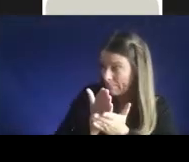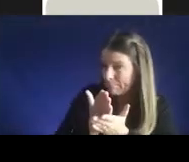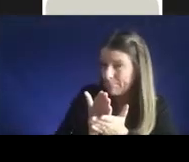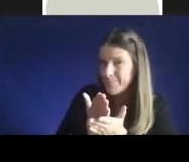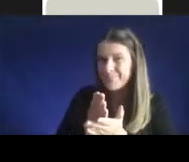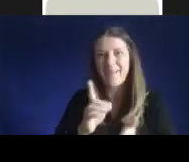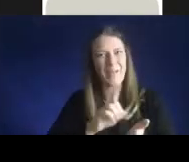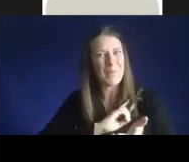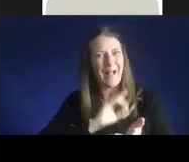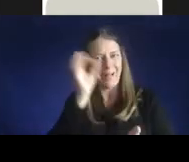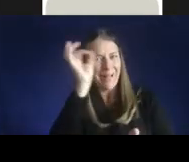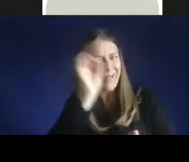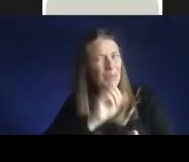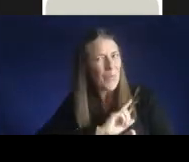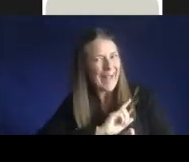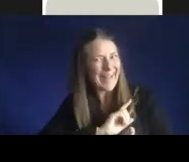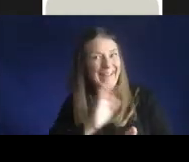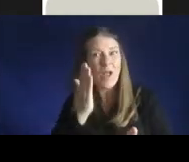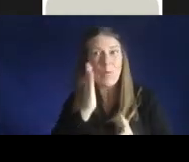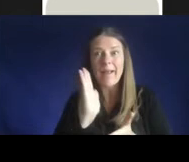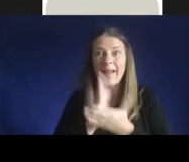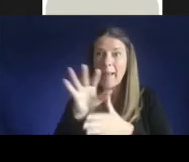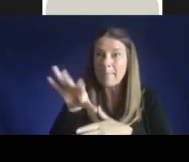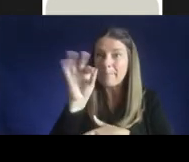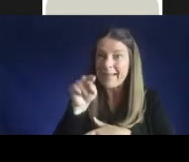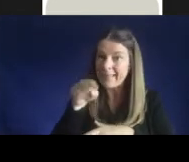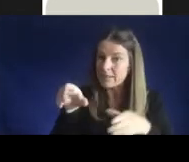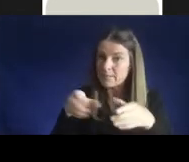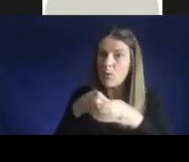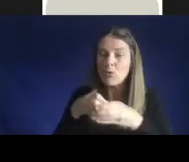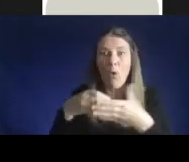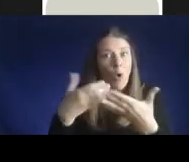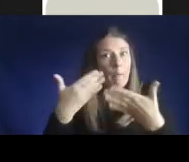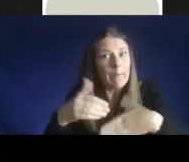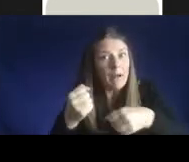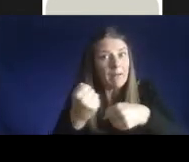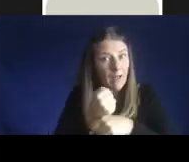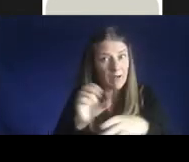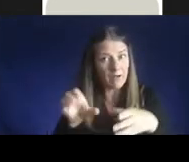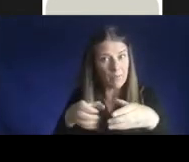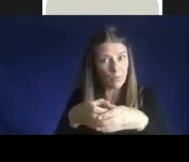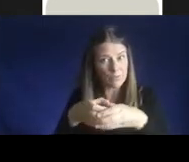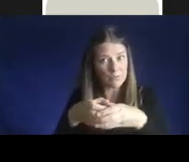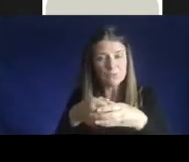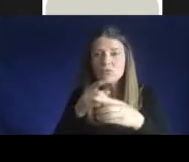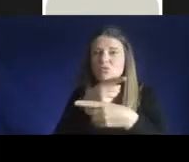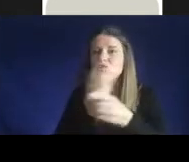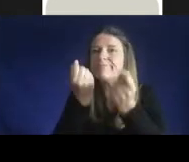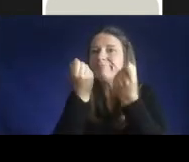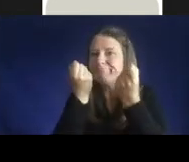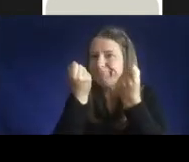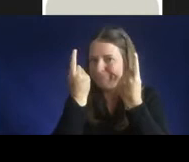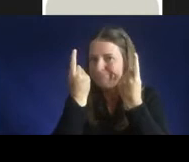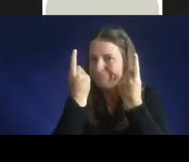Because if you do this module, or if you have done this module, you will know that there would be no point in